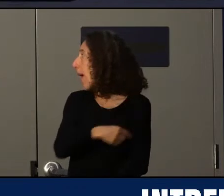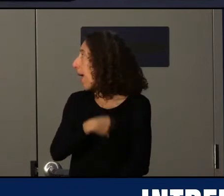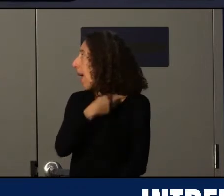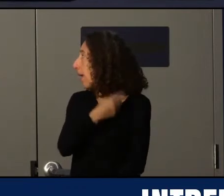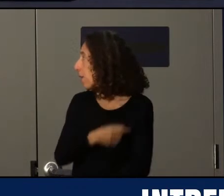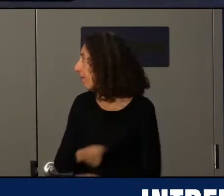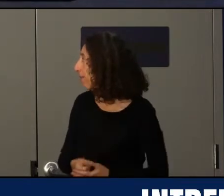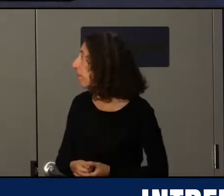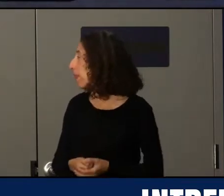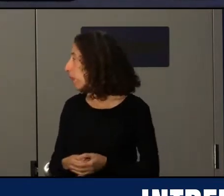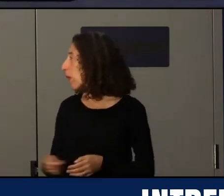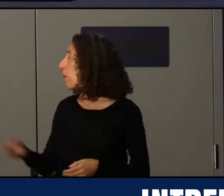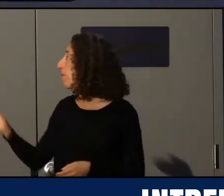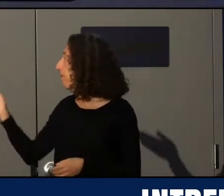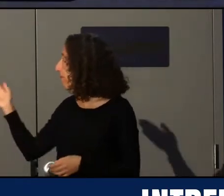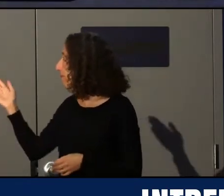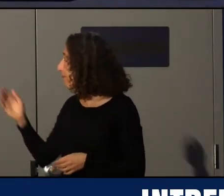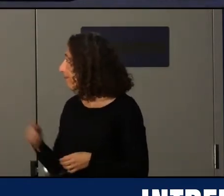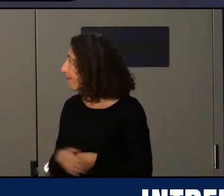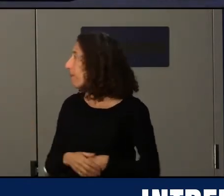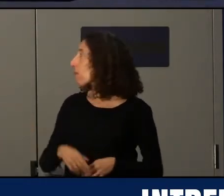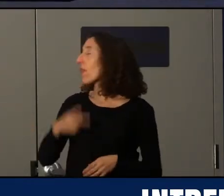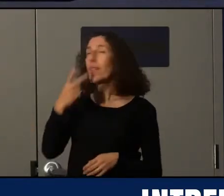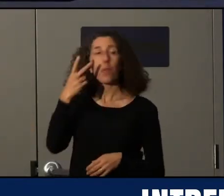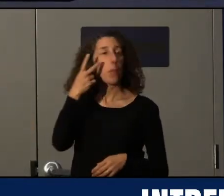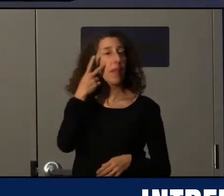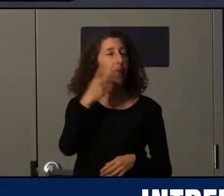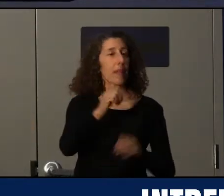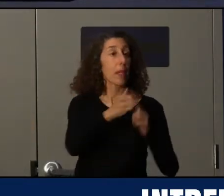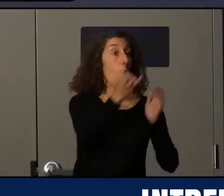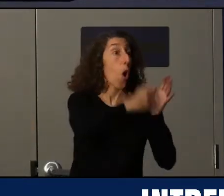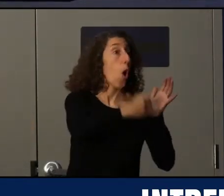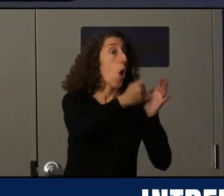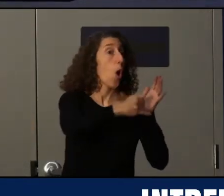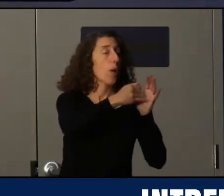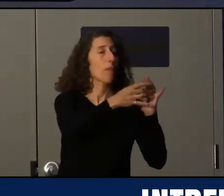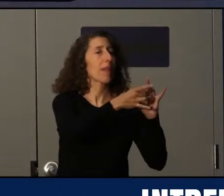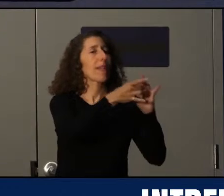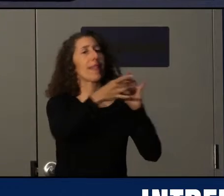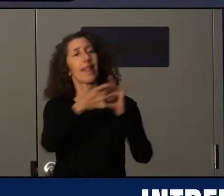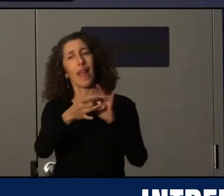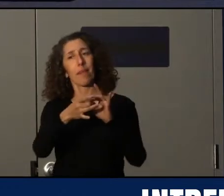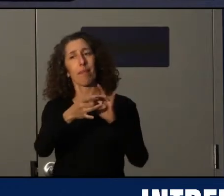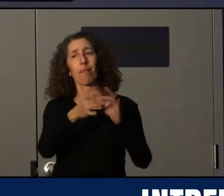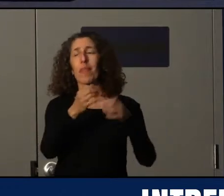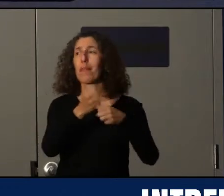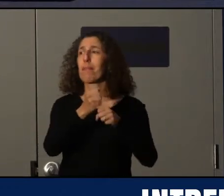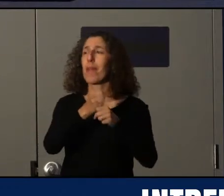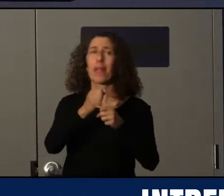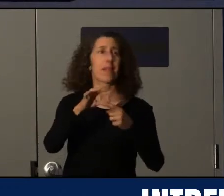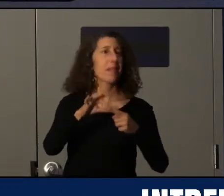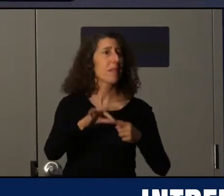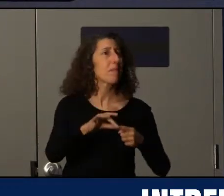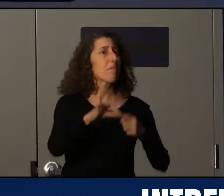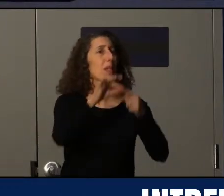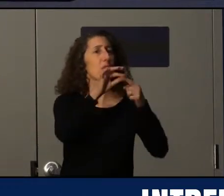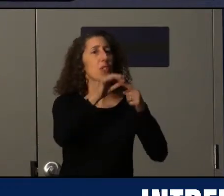with that was, we thought, okay, we're the final flight of the shuttle. We want to make a really special patch. We want it to be kind